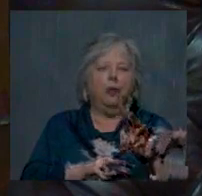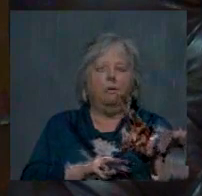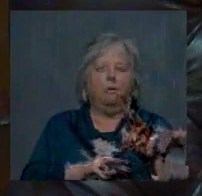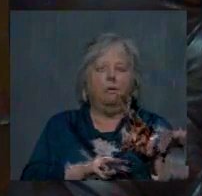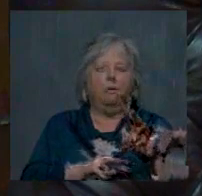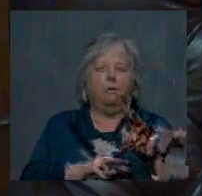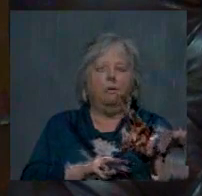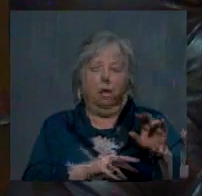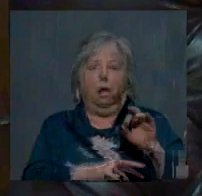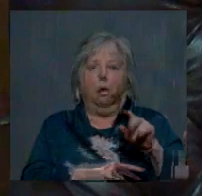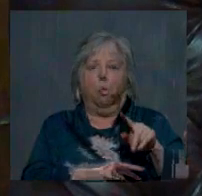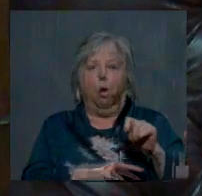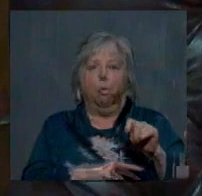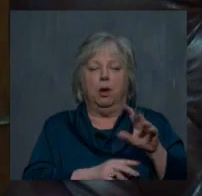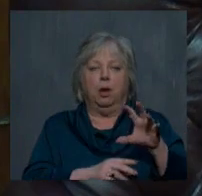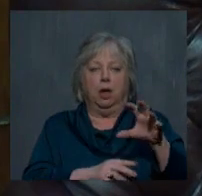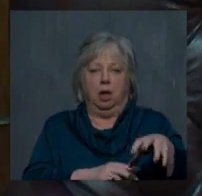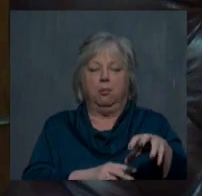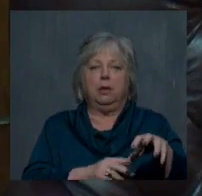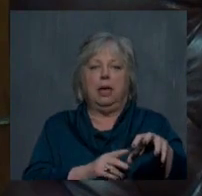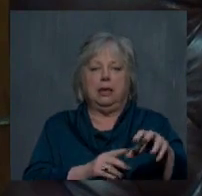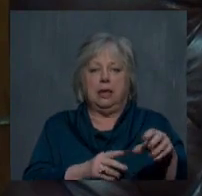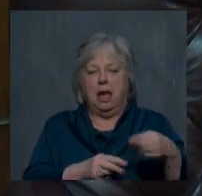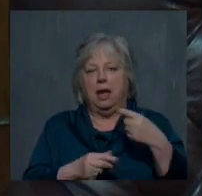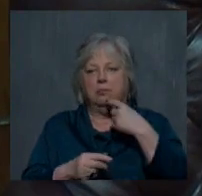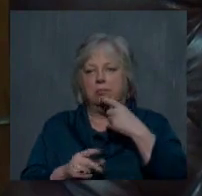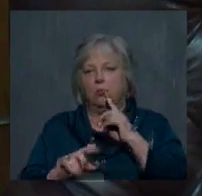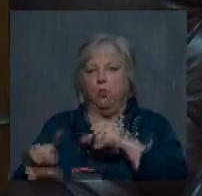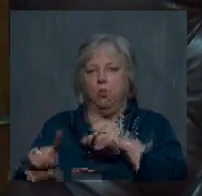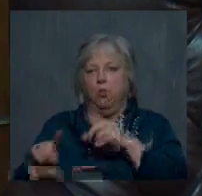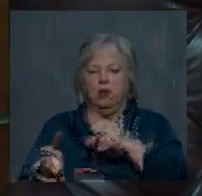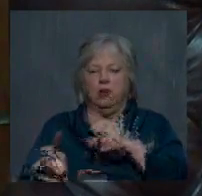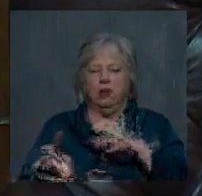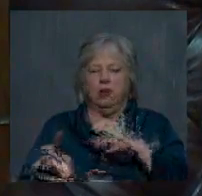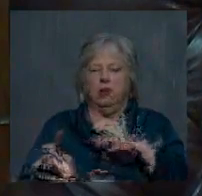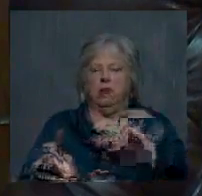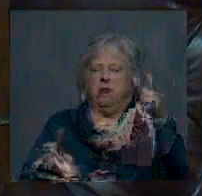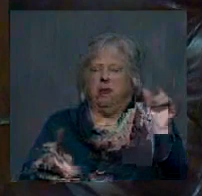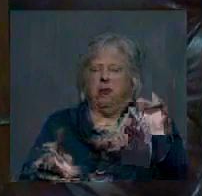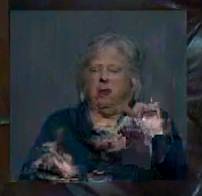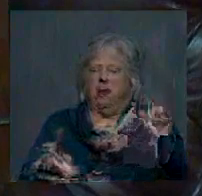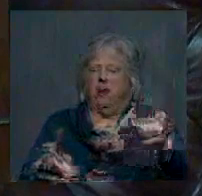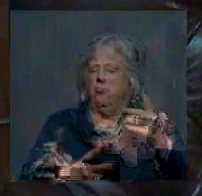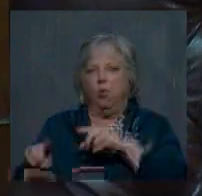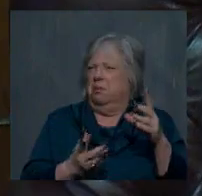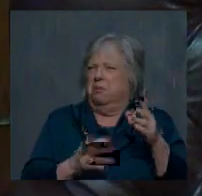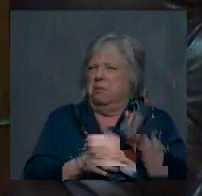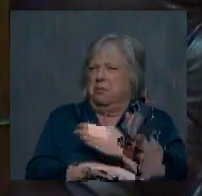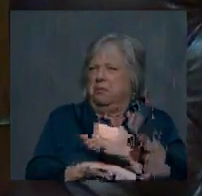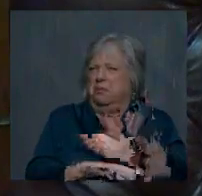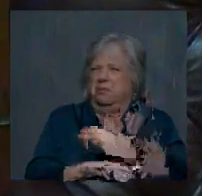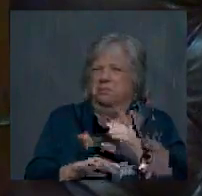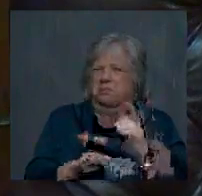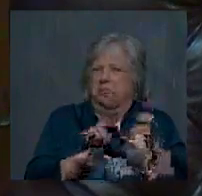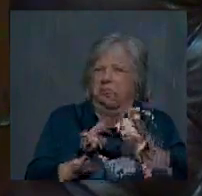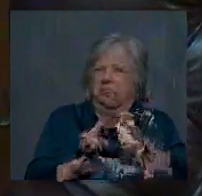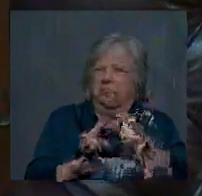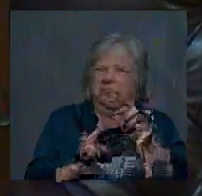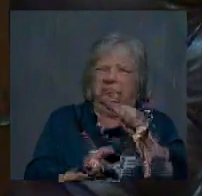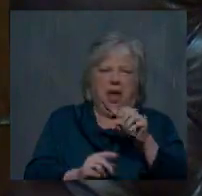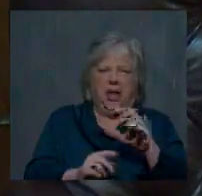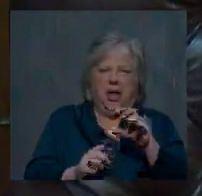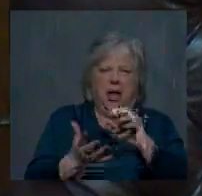in that complex, look like we're doing sort of remodel, we're cutting out